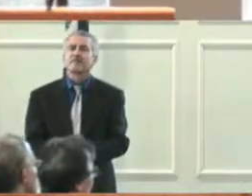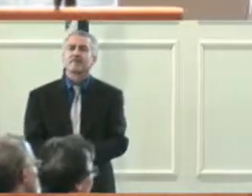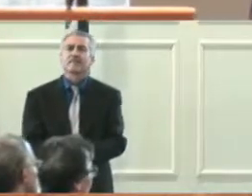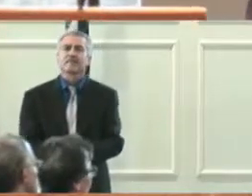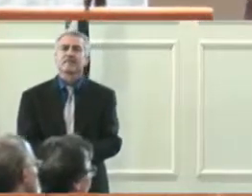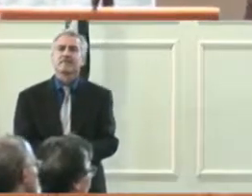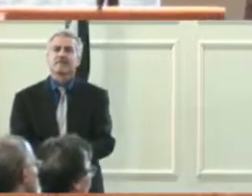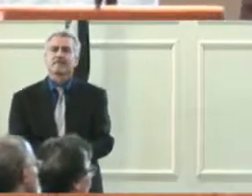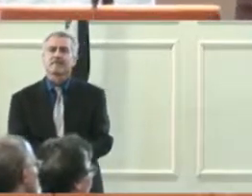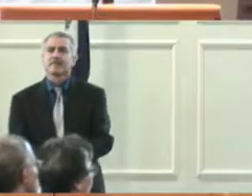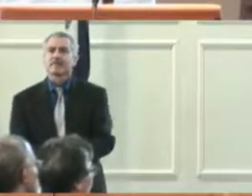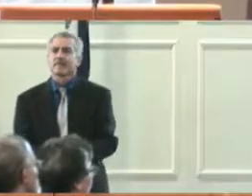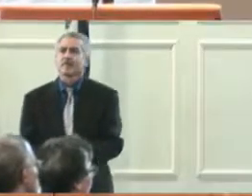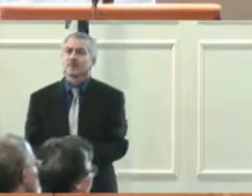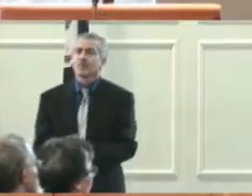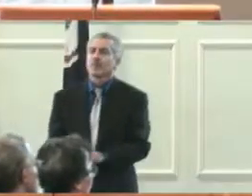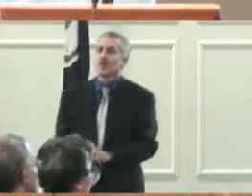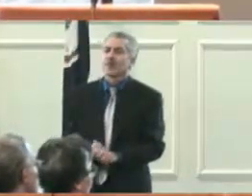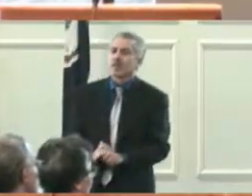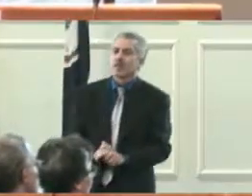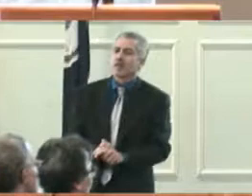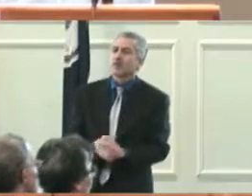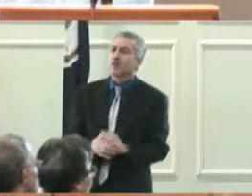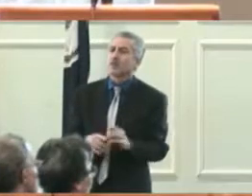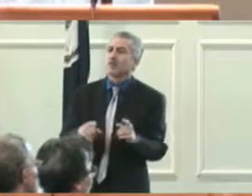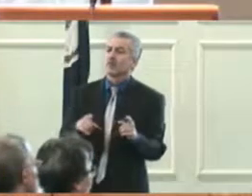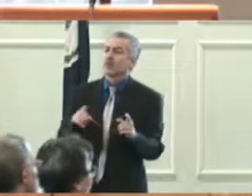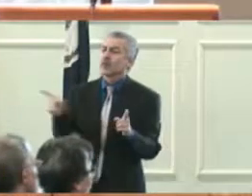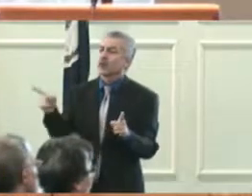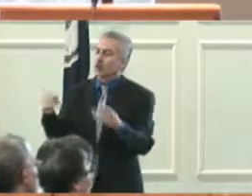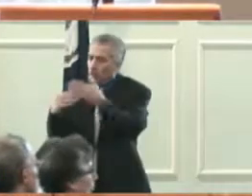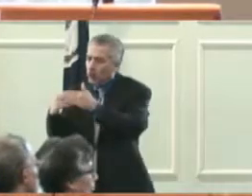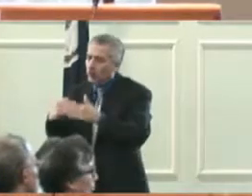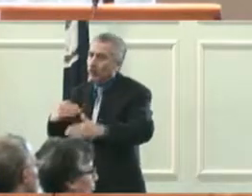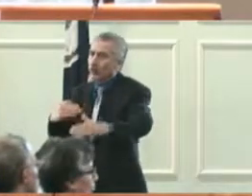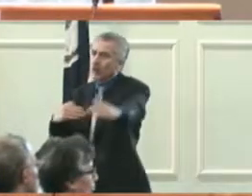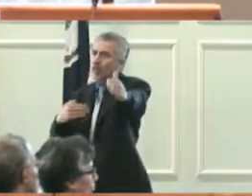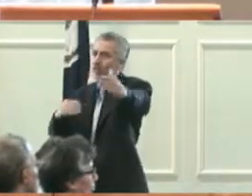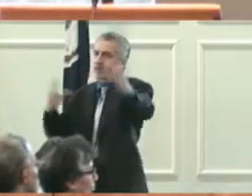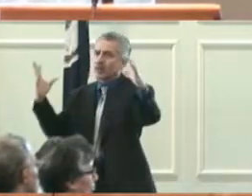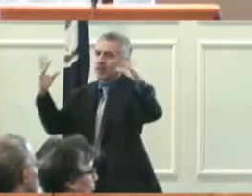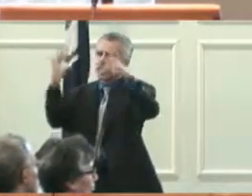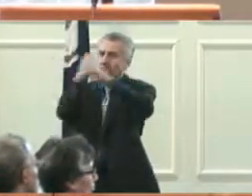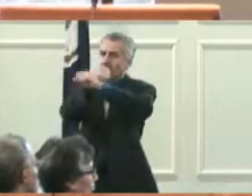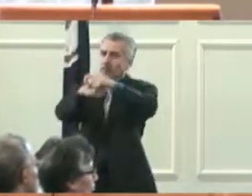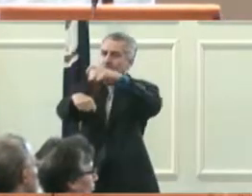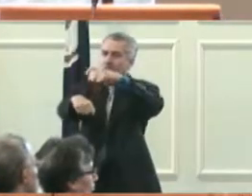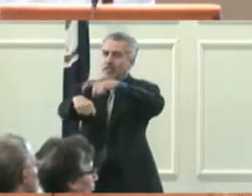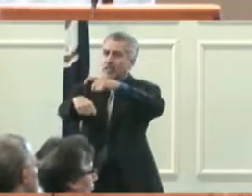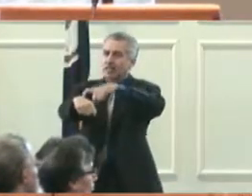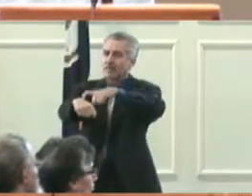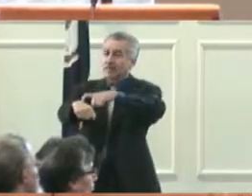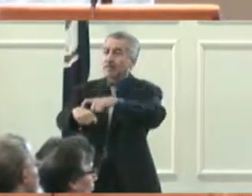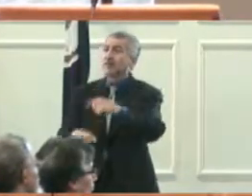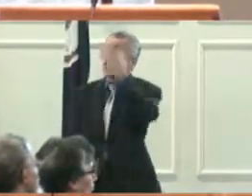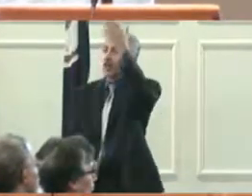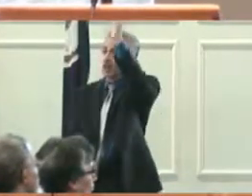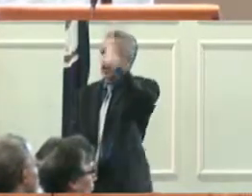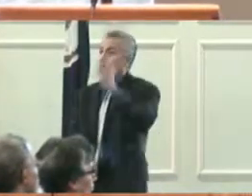12, but you go your way till the end. God wants us to be faithful until the end.